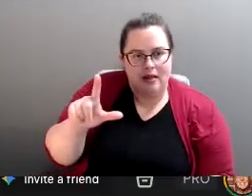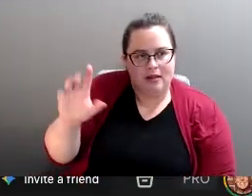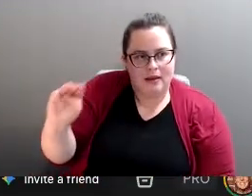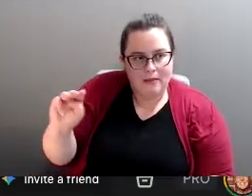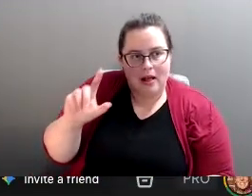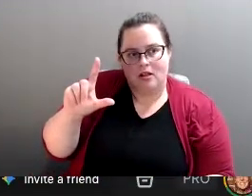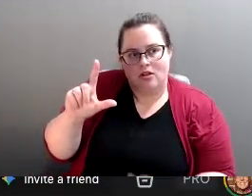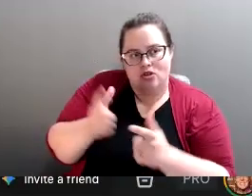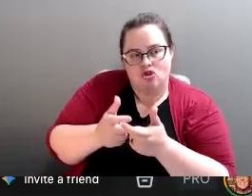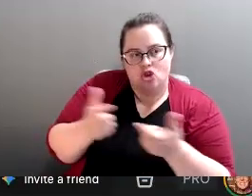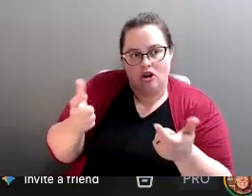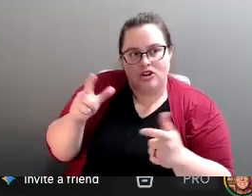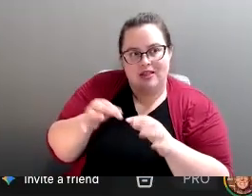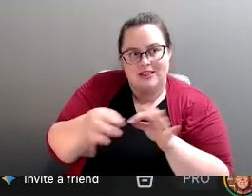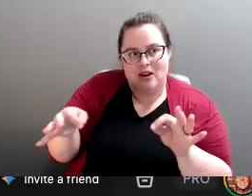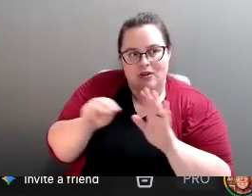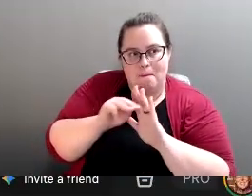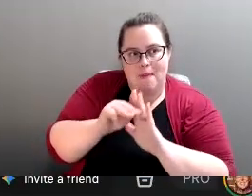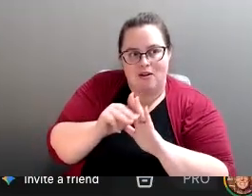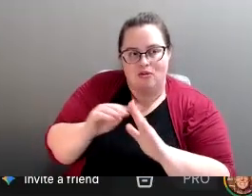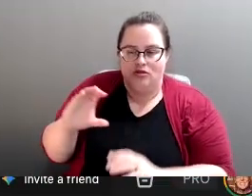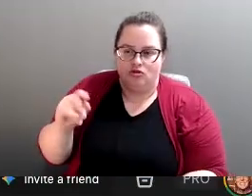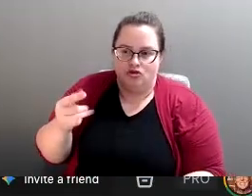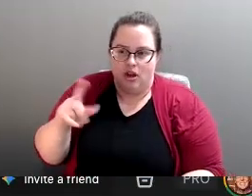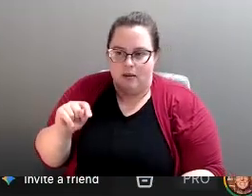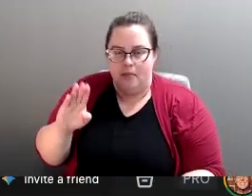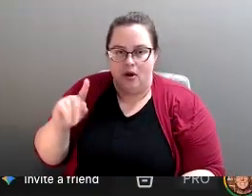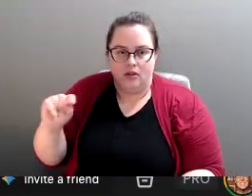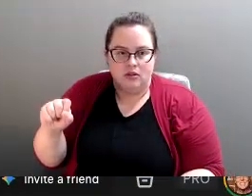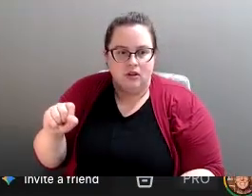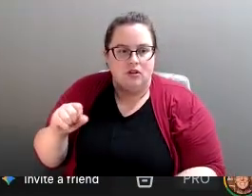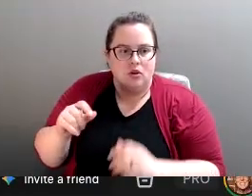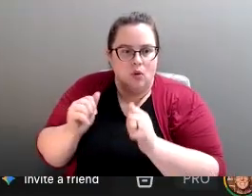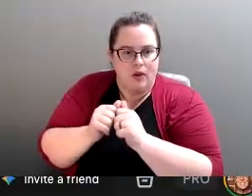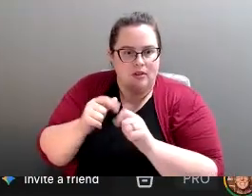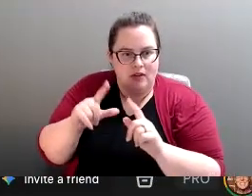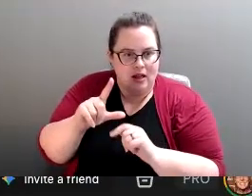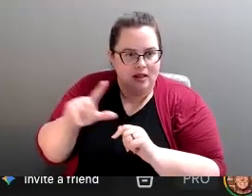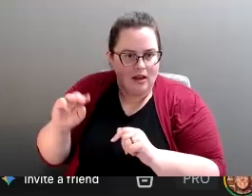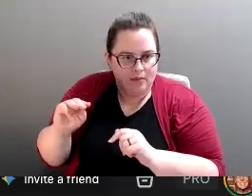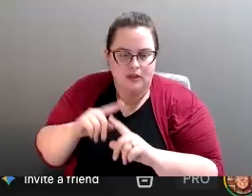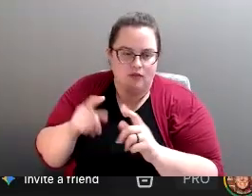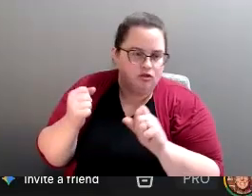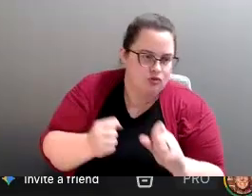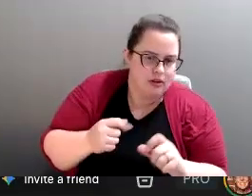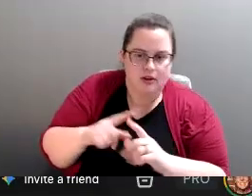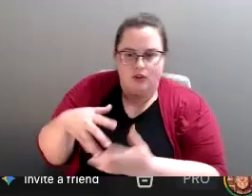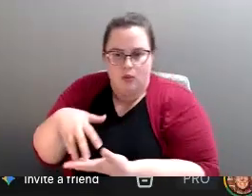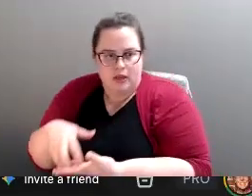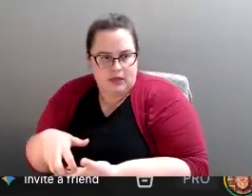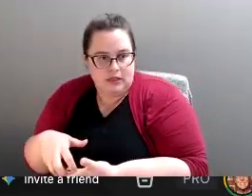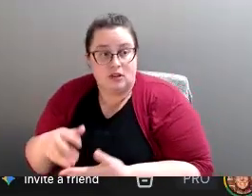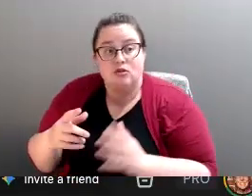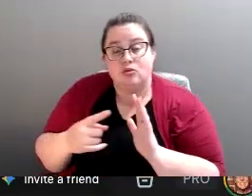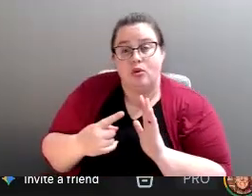language model chatbots. When you go to different chatbots, you get different strengths and different weaknesses. And so I will be